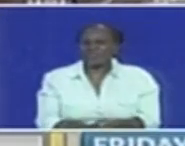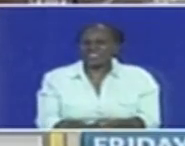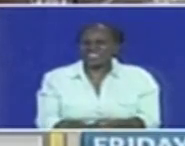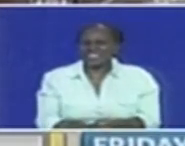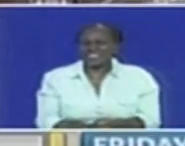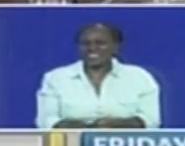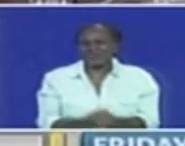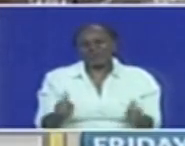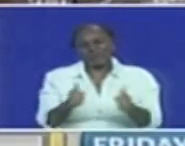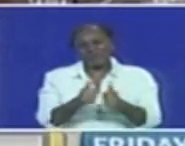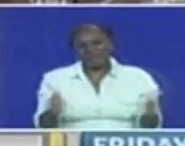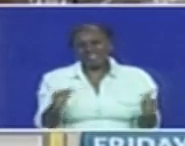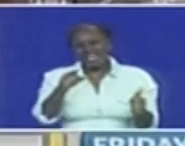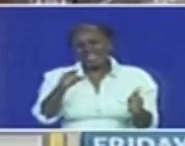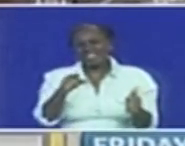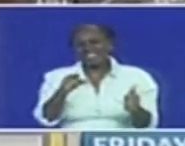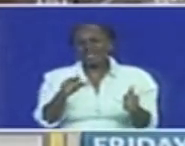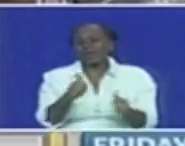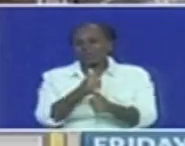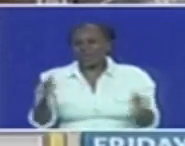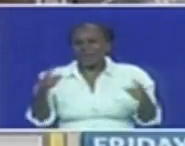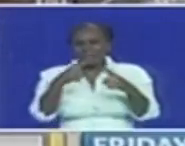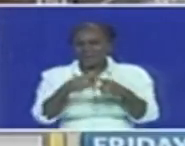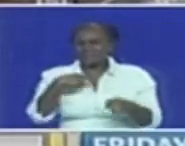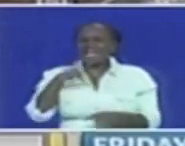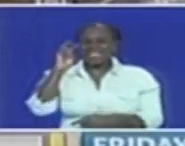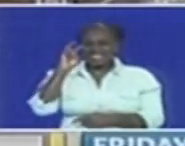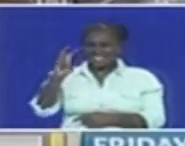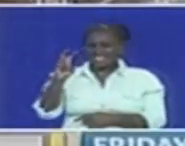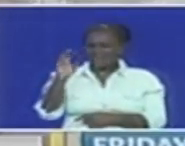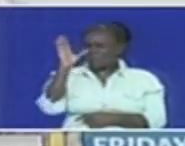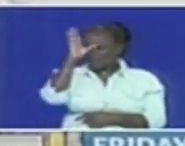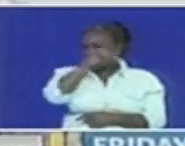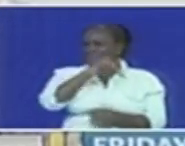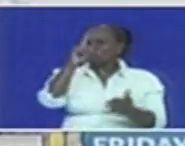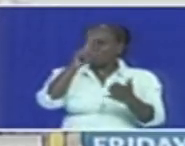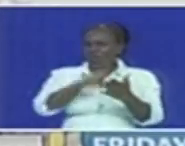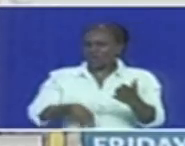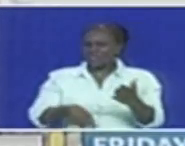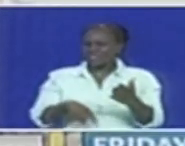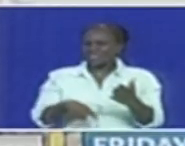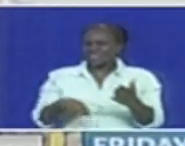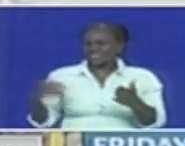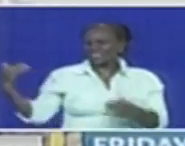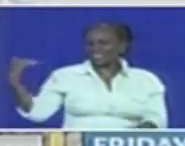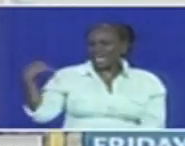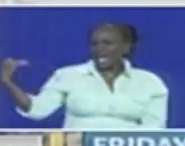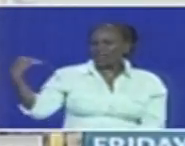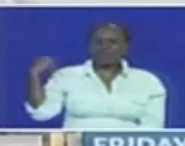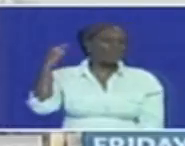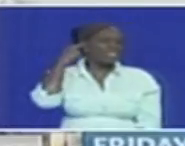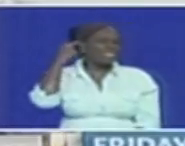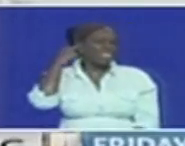Well, quite creative, but you know what I've just seen missing there is the stubborn earphone,